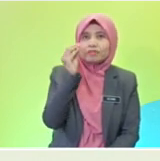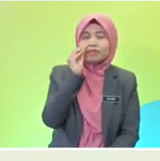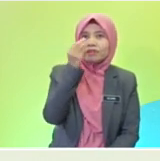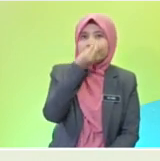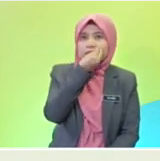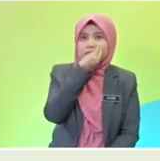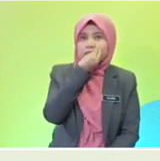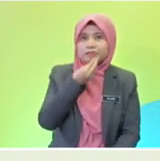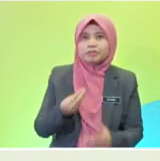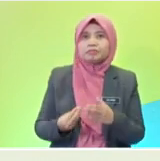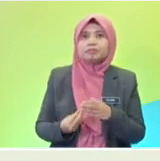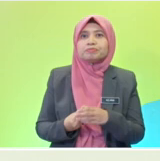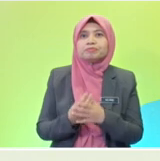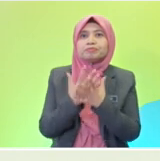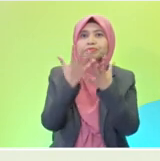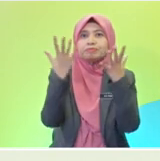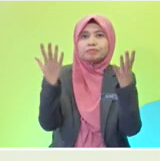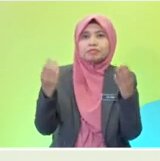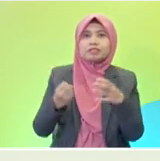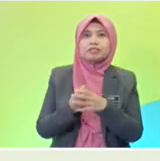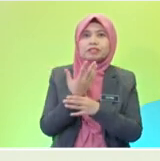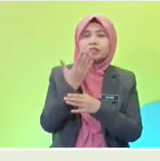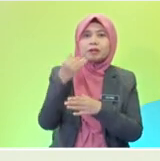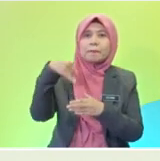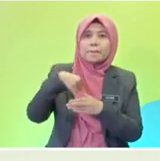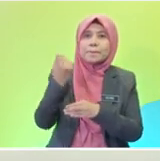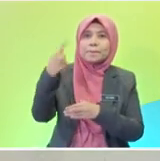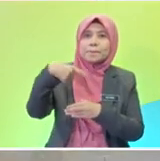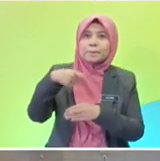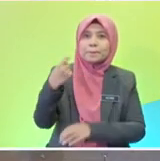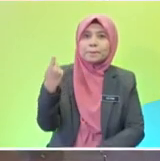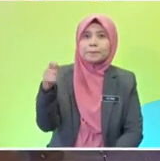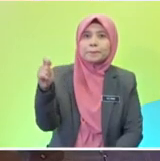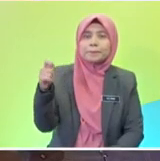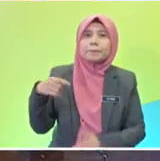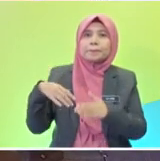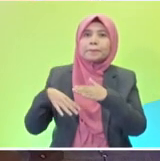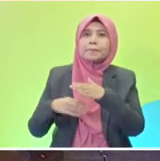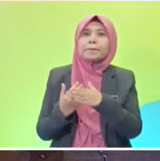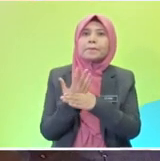Flowers that are growing, growing in the ground. Flowers of every